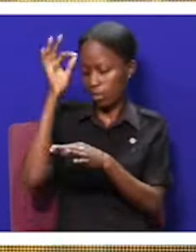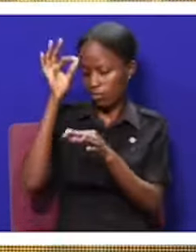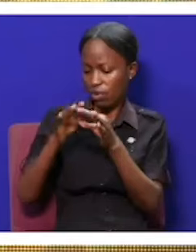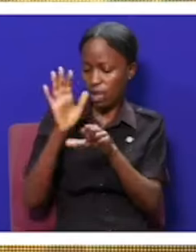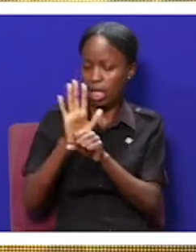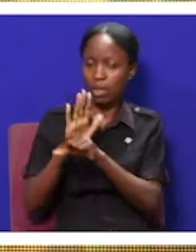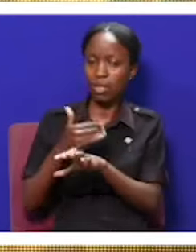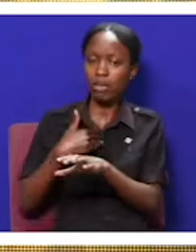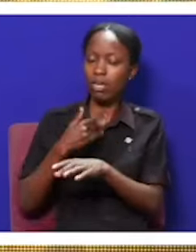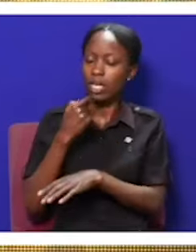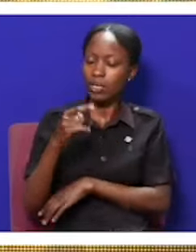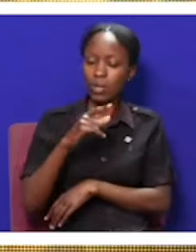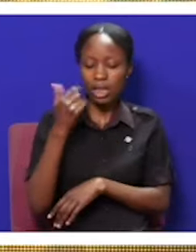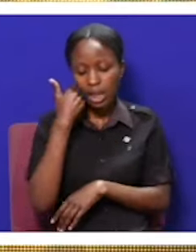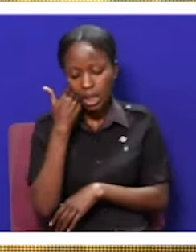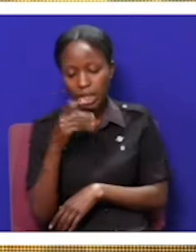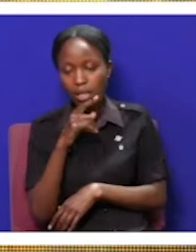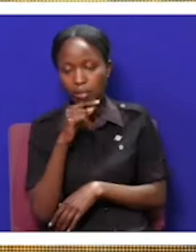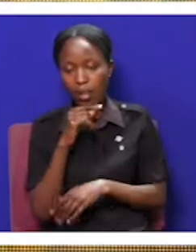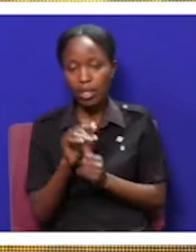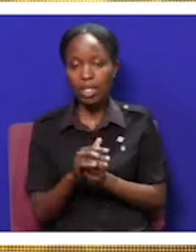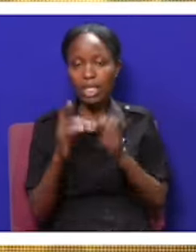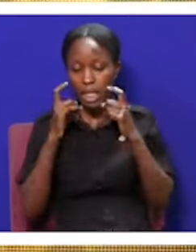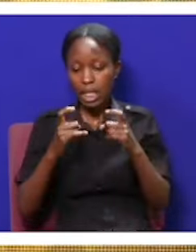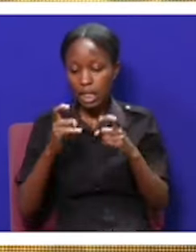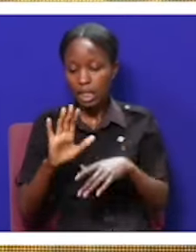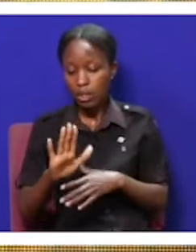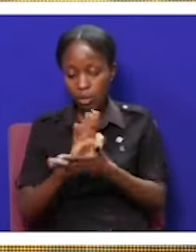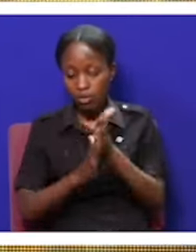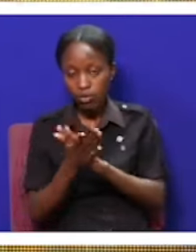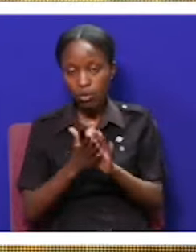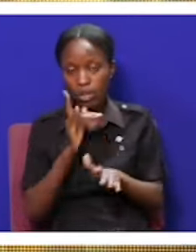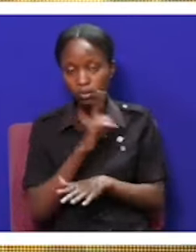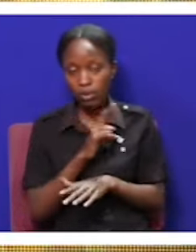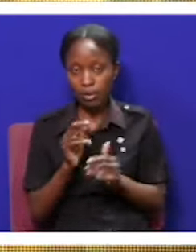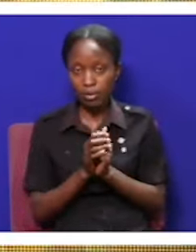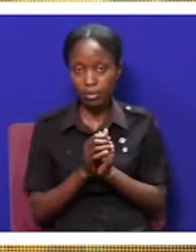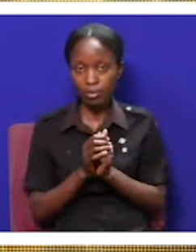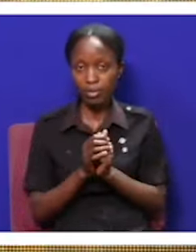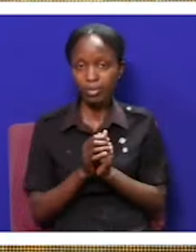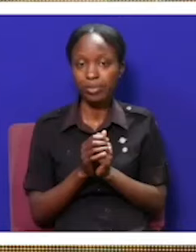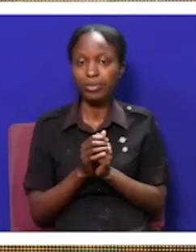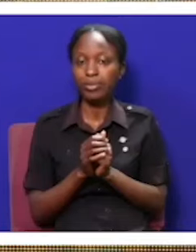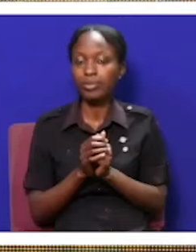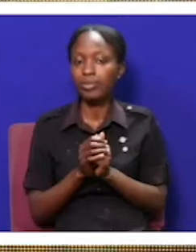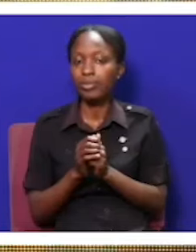he said to the man, "Your sins are forgiven, my friend."